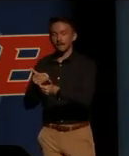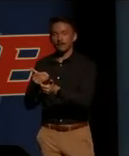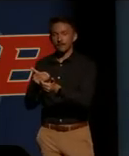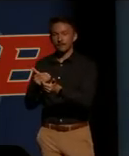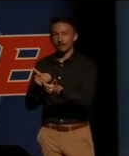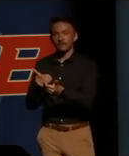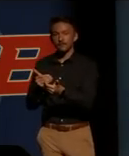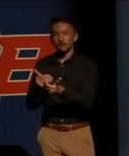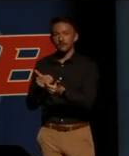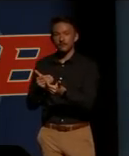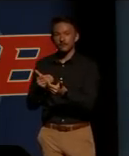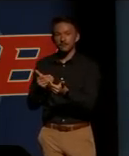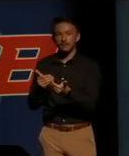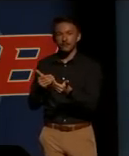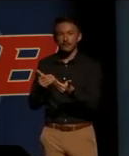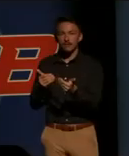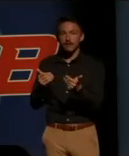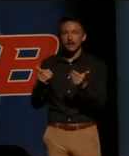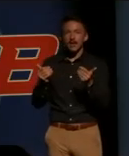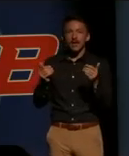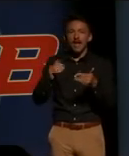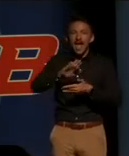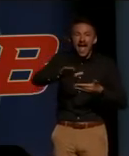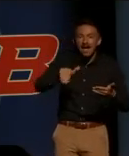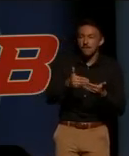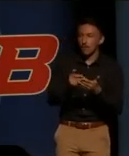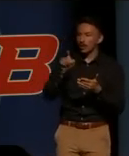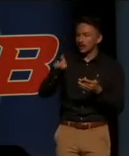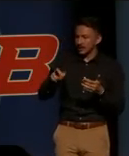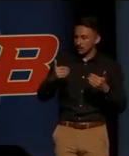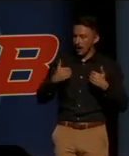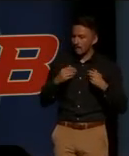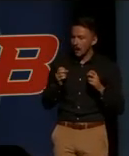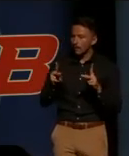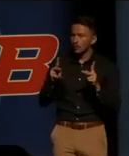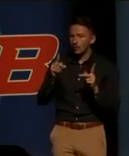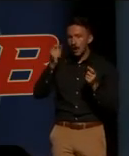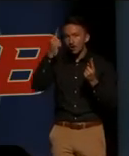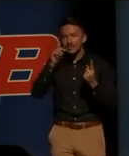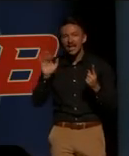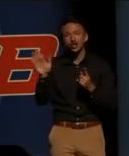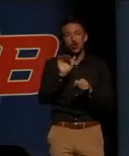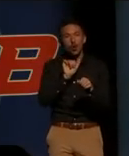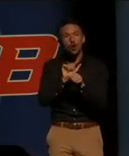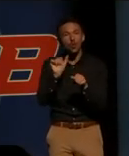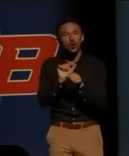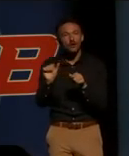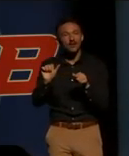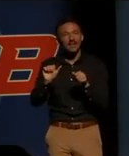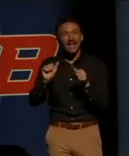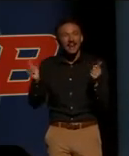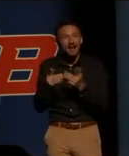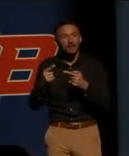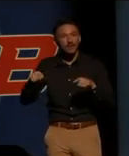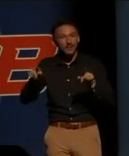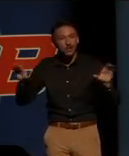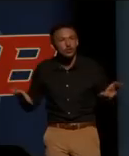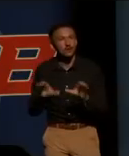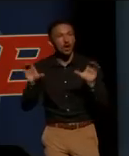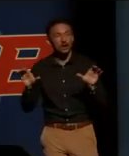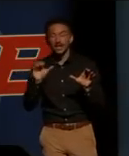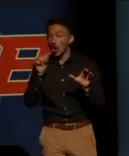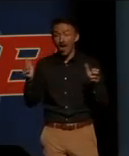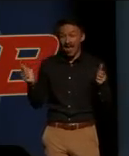Everyone else should get to know what you're doing. And of course, it isn't everything you've done.